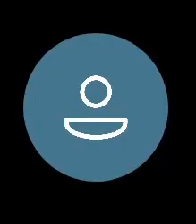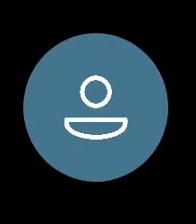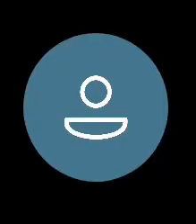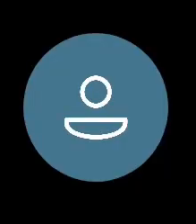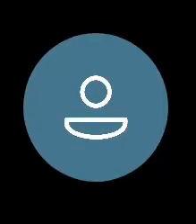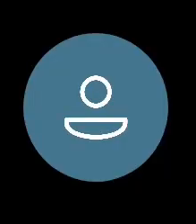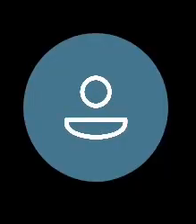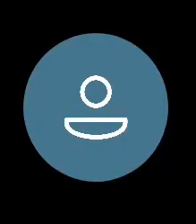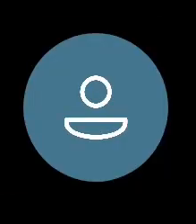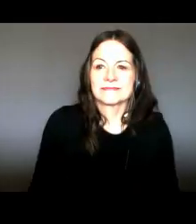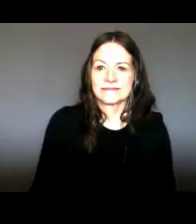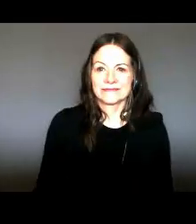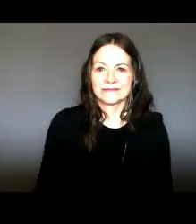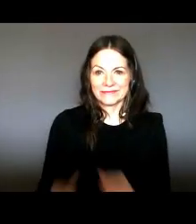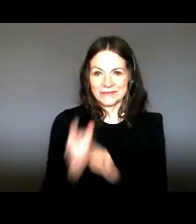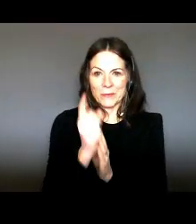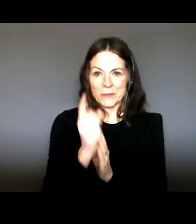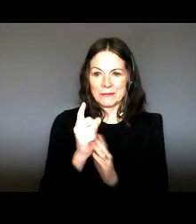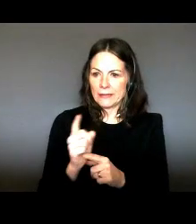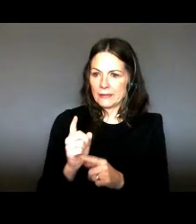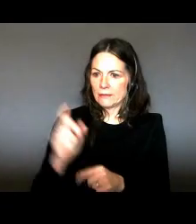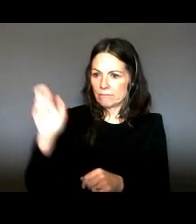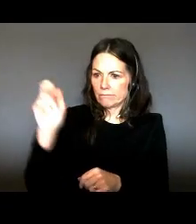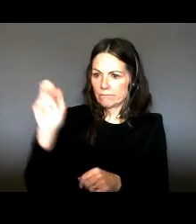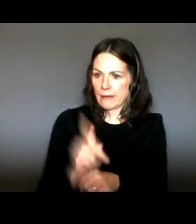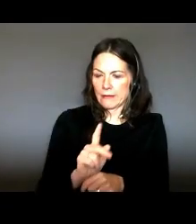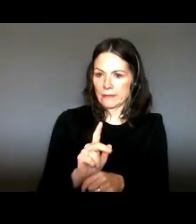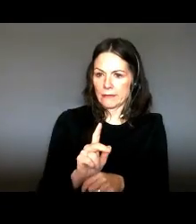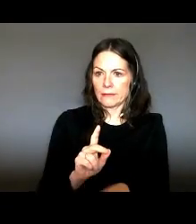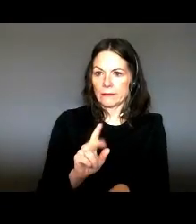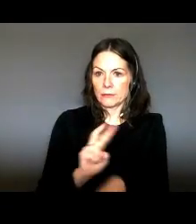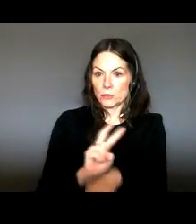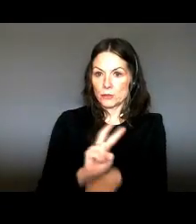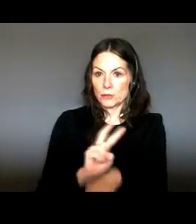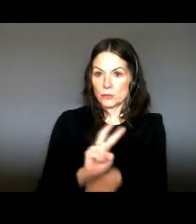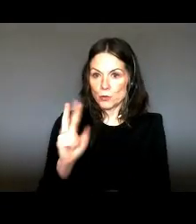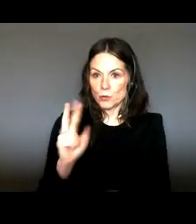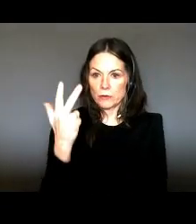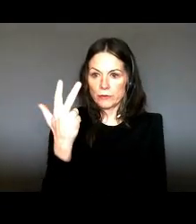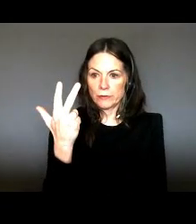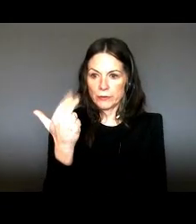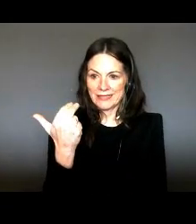And at 2:13, we will return back to the